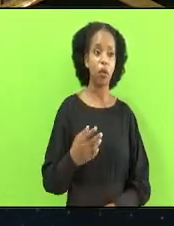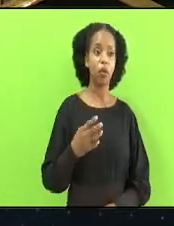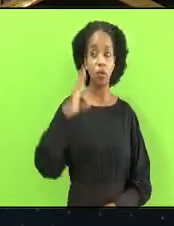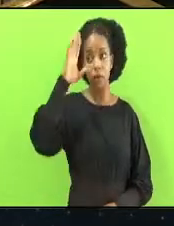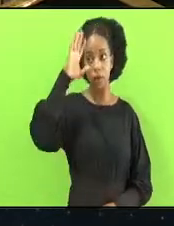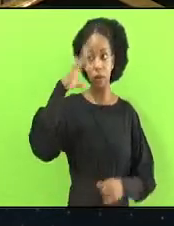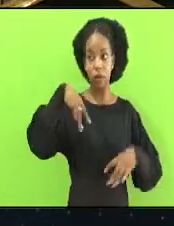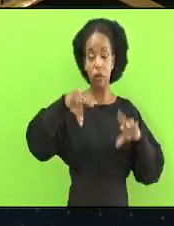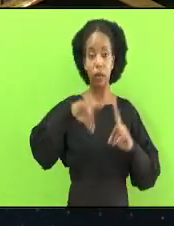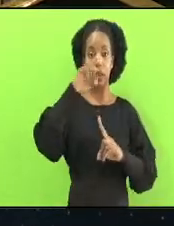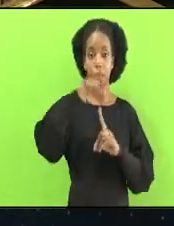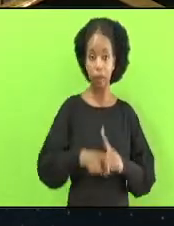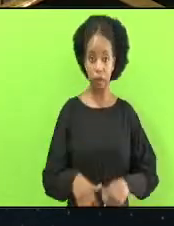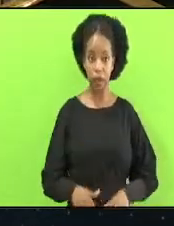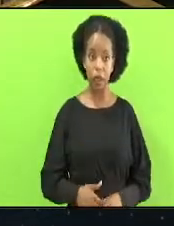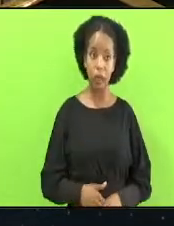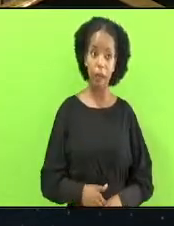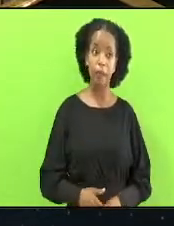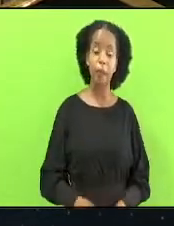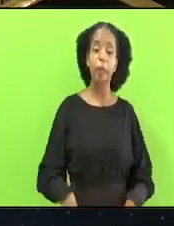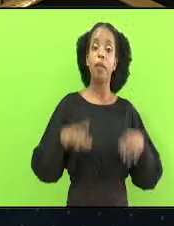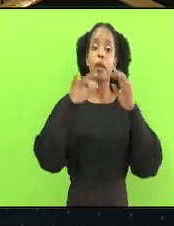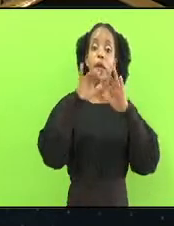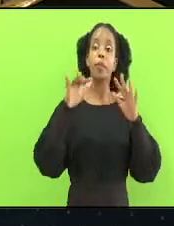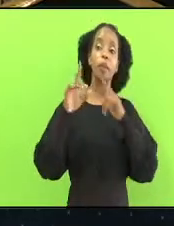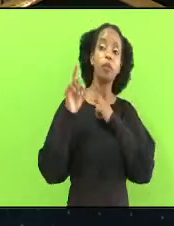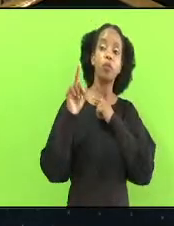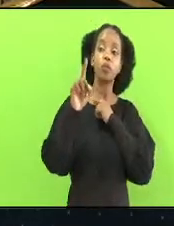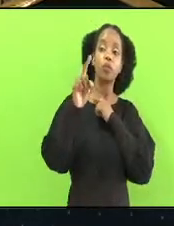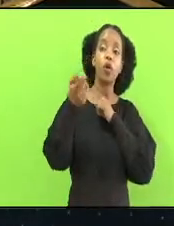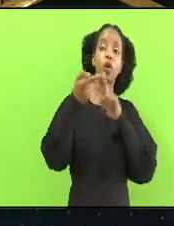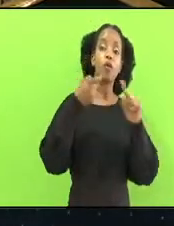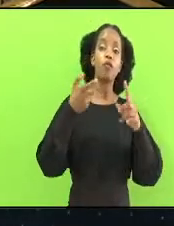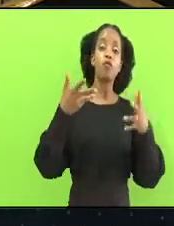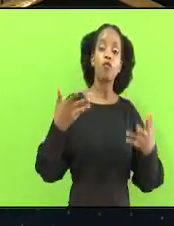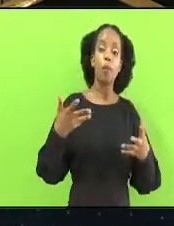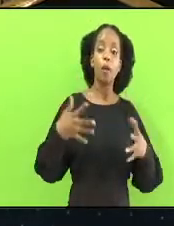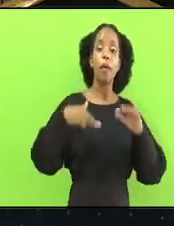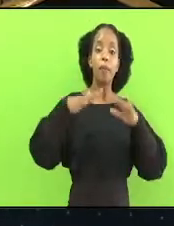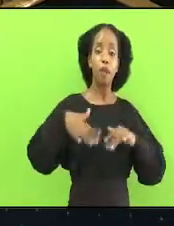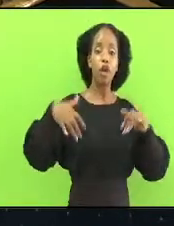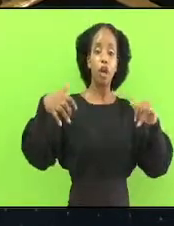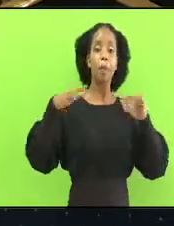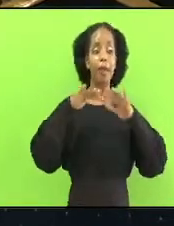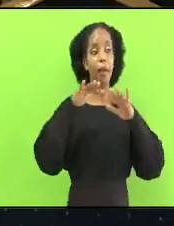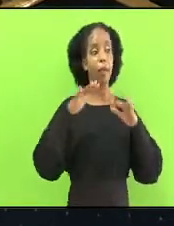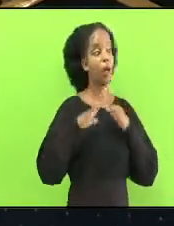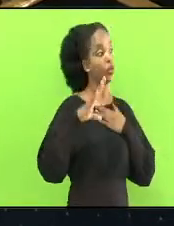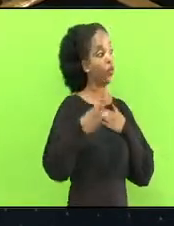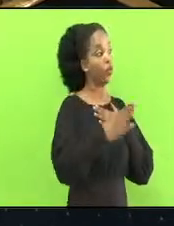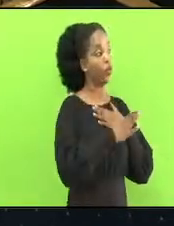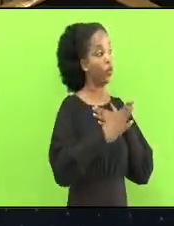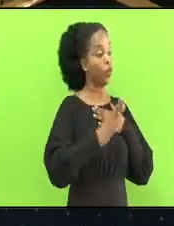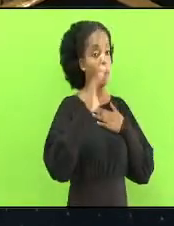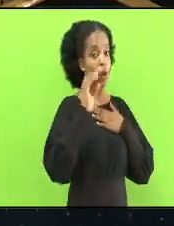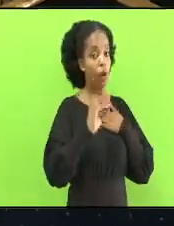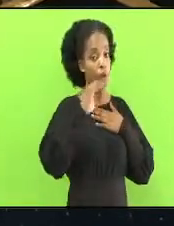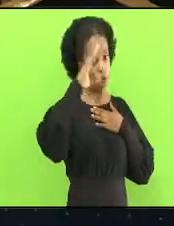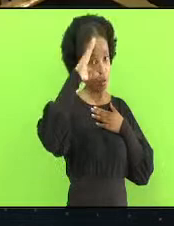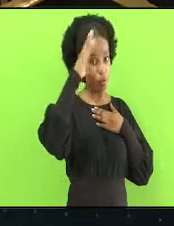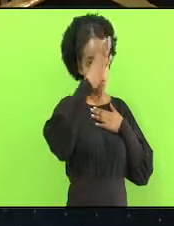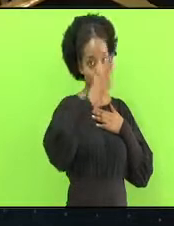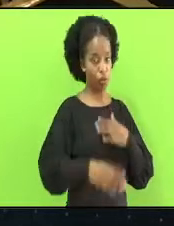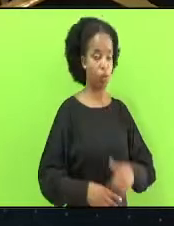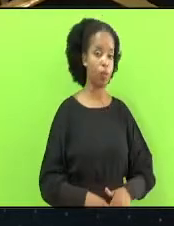chairperson. Ke tapele e tswang parlamenteng setšhaba se se tlileng mo gompieno. Kgotsong. Also greetings